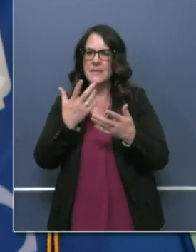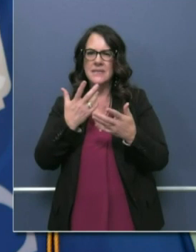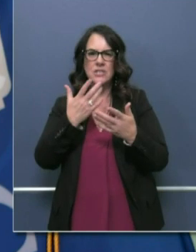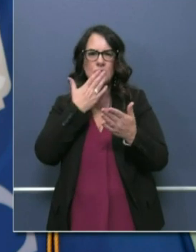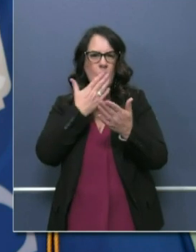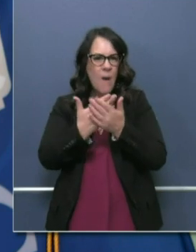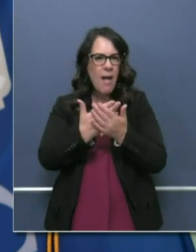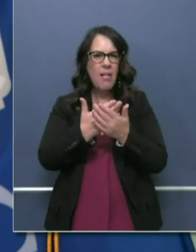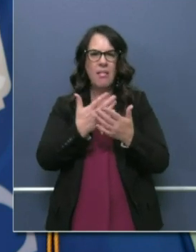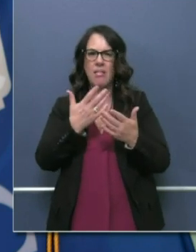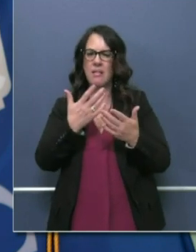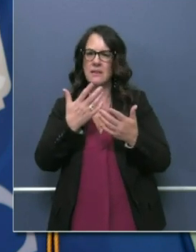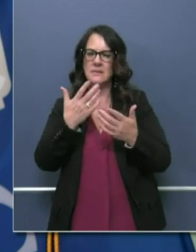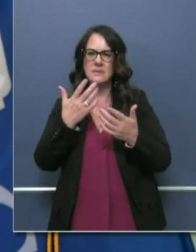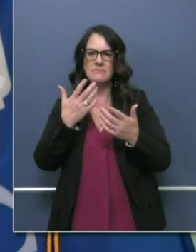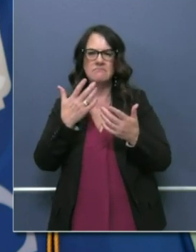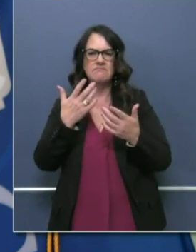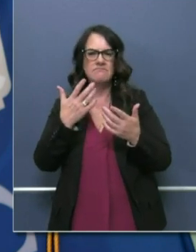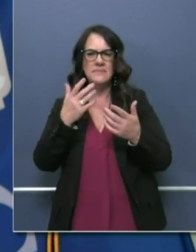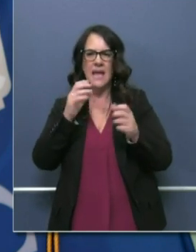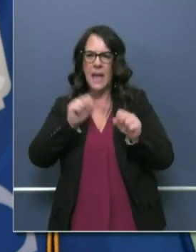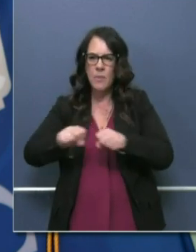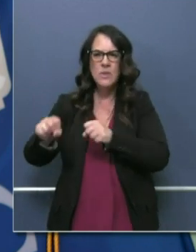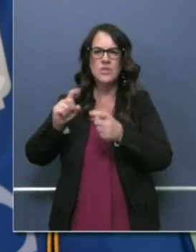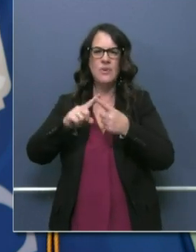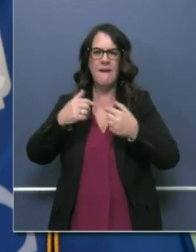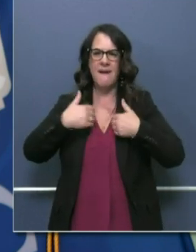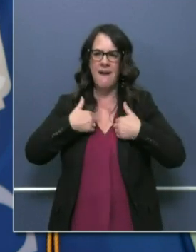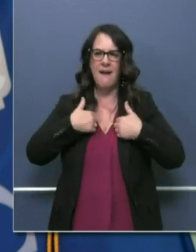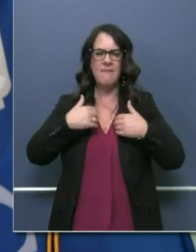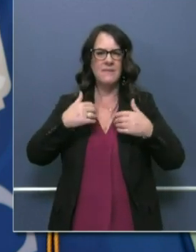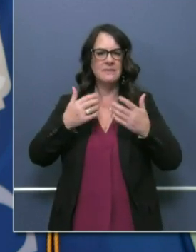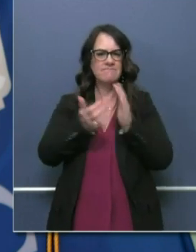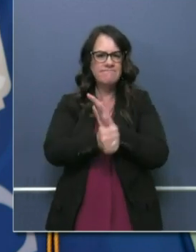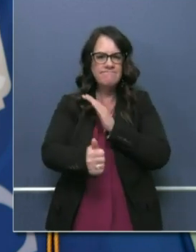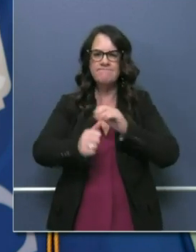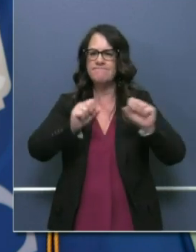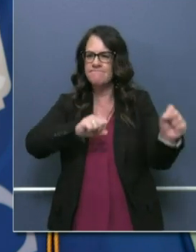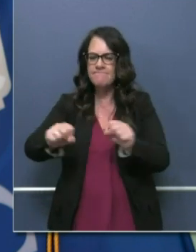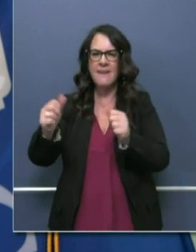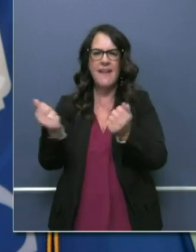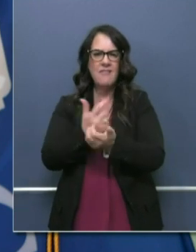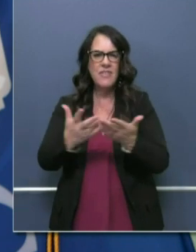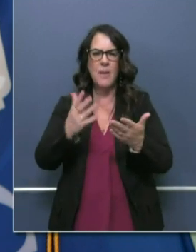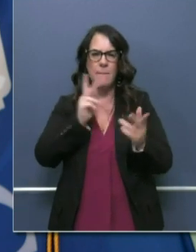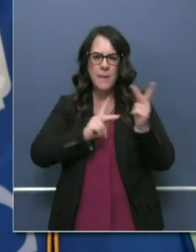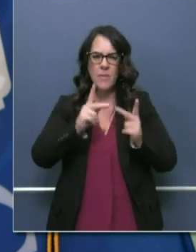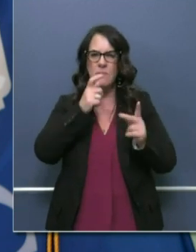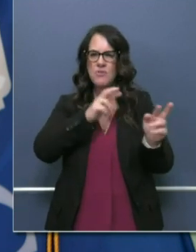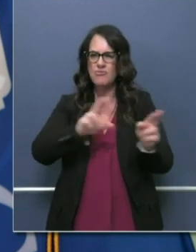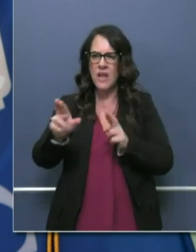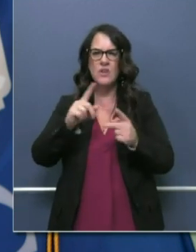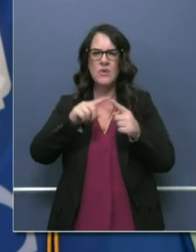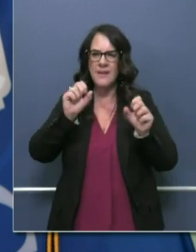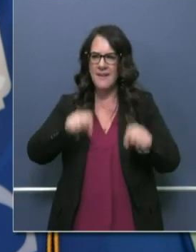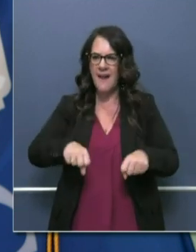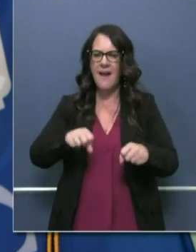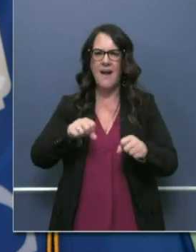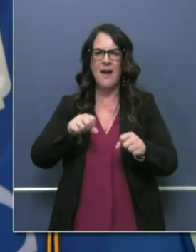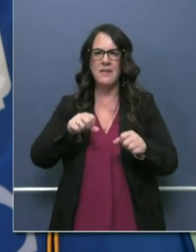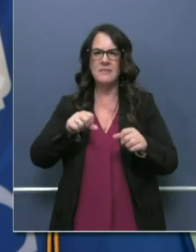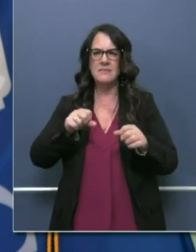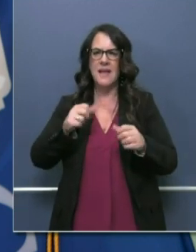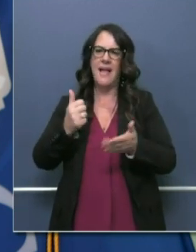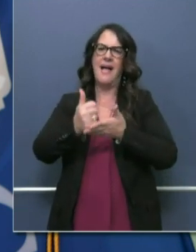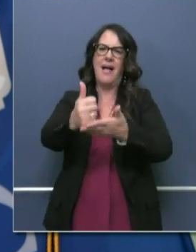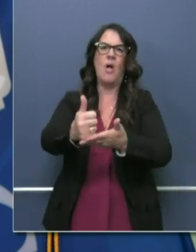COVID-19 transmission and do exactly what Dr. Angel laid out, which is be able to, when possible, suppress the transmission